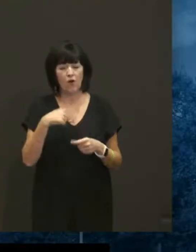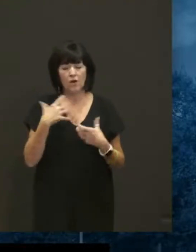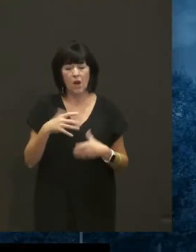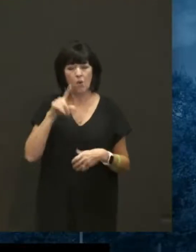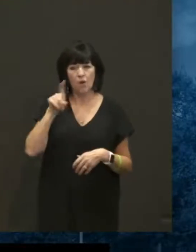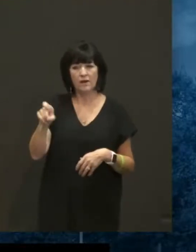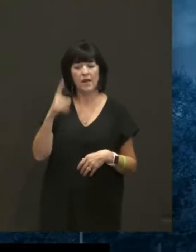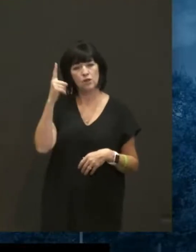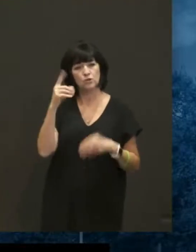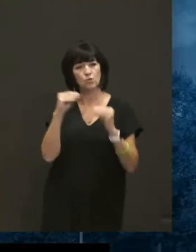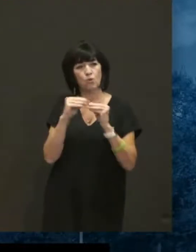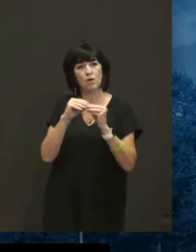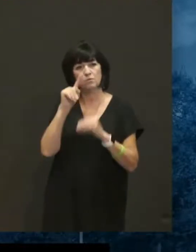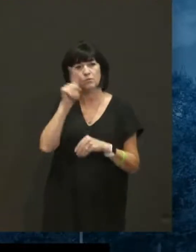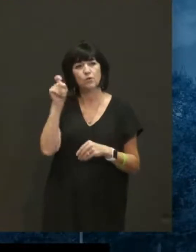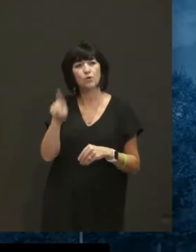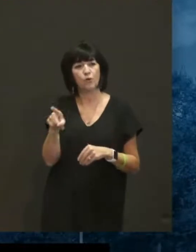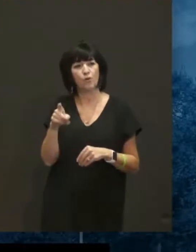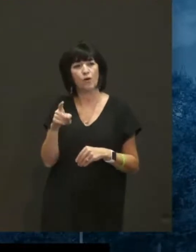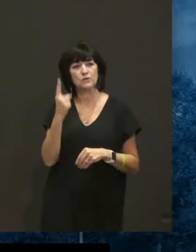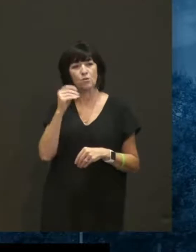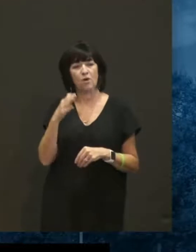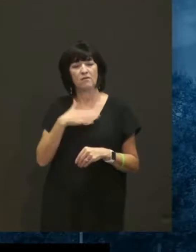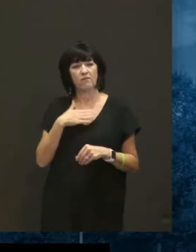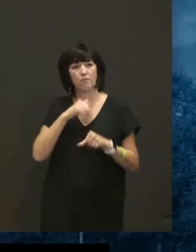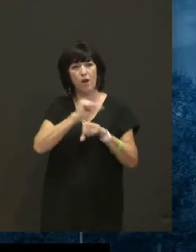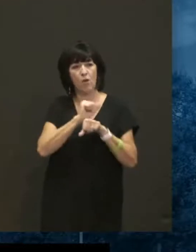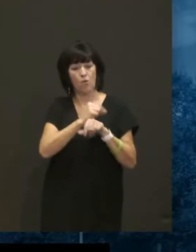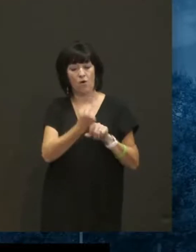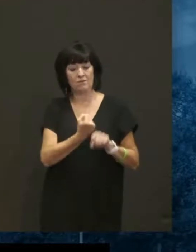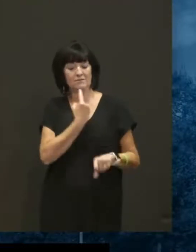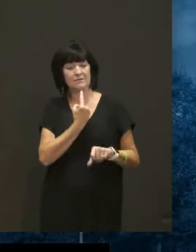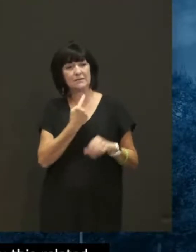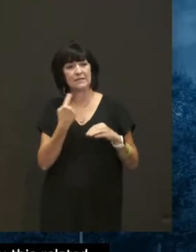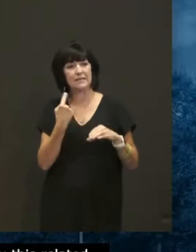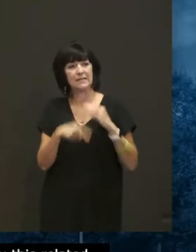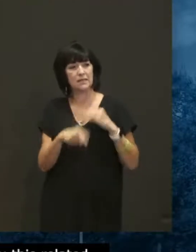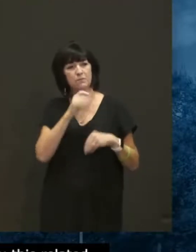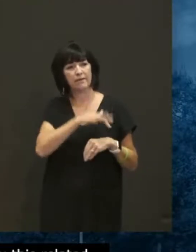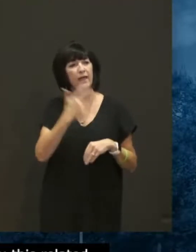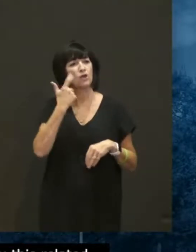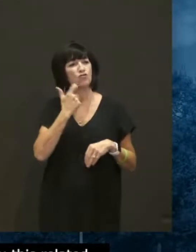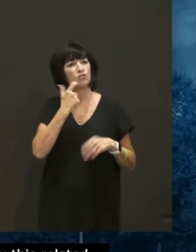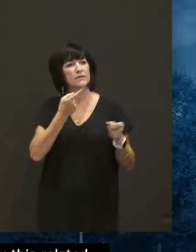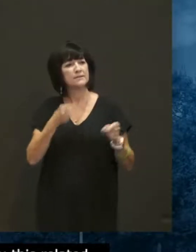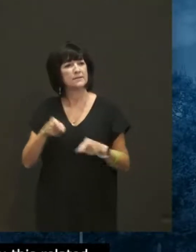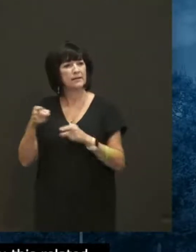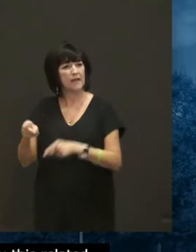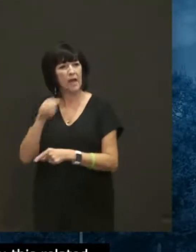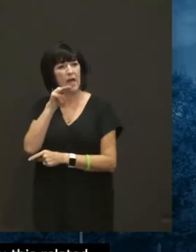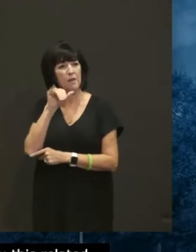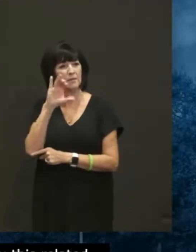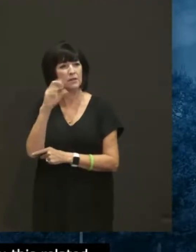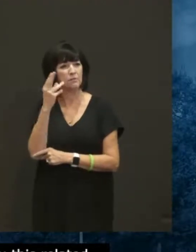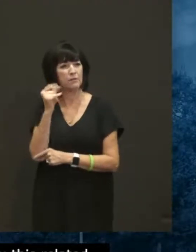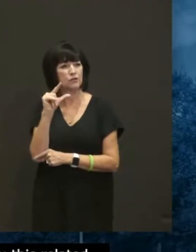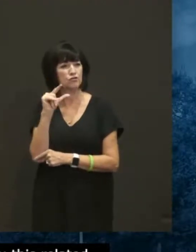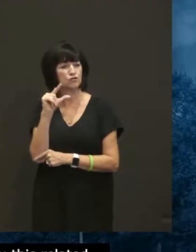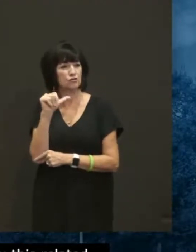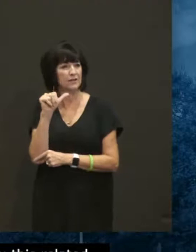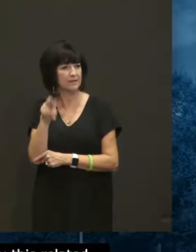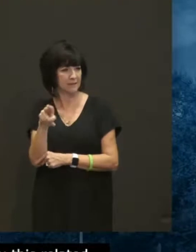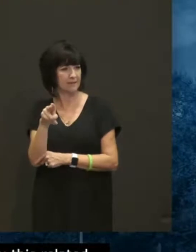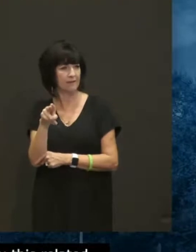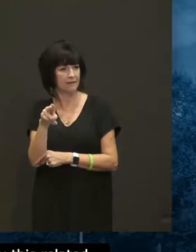me to ask you this related to the recent incident in Michigan with their governor. He's asking, because you are